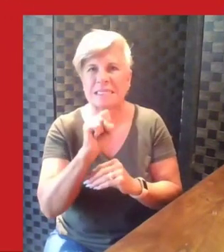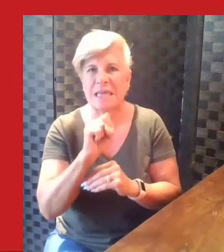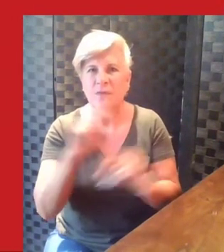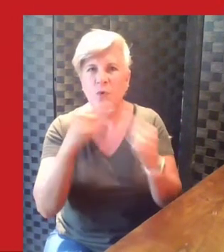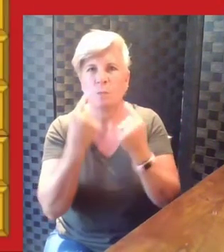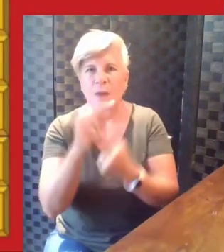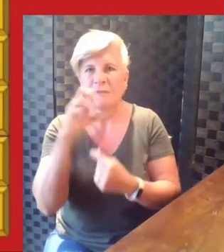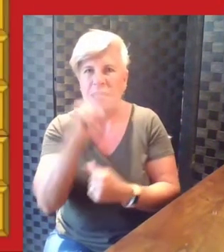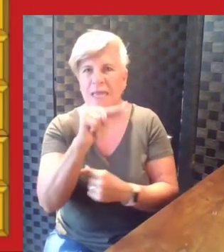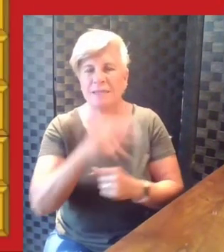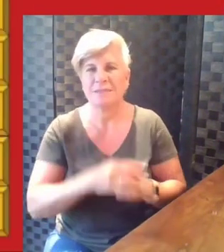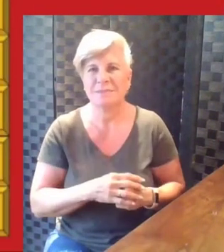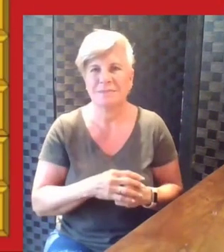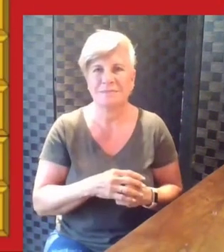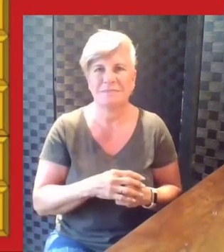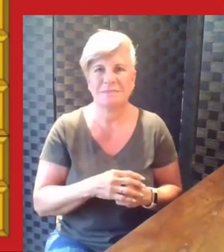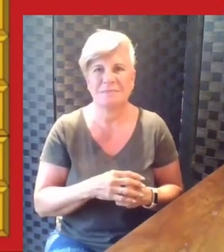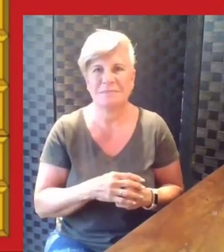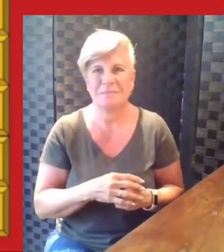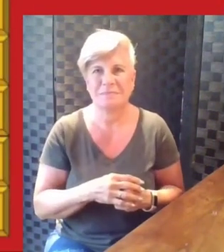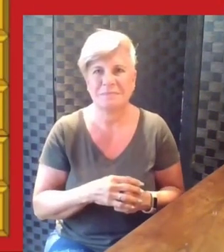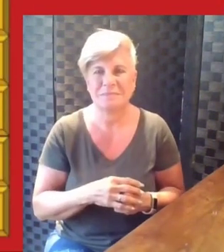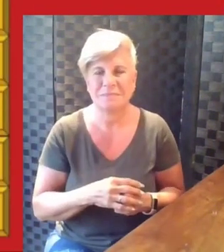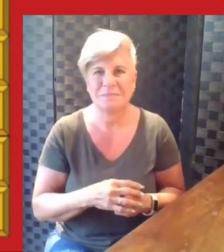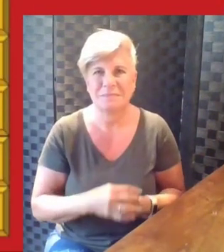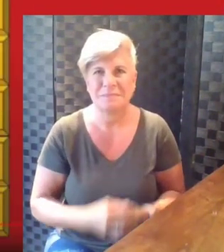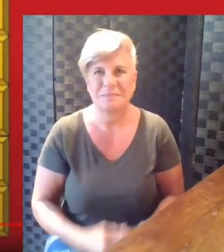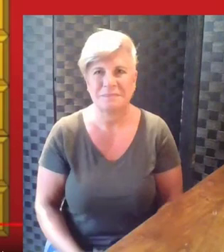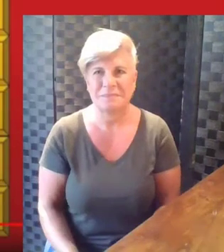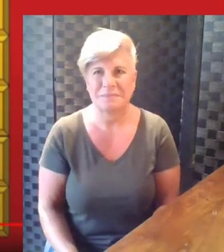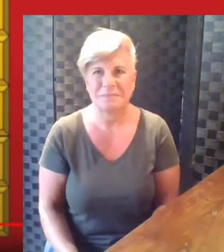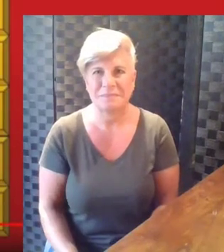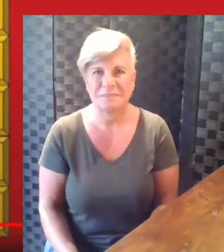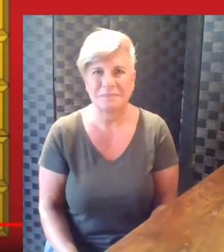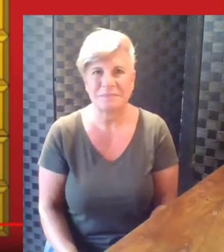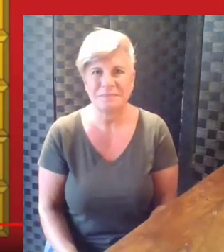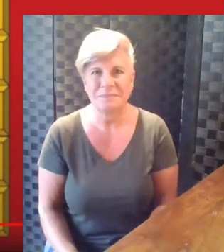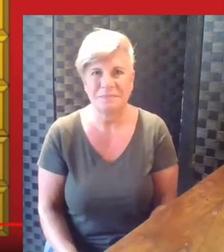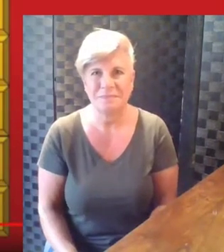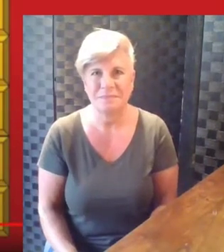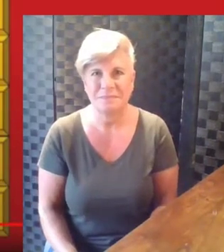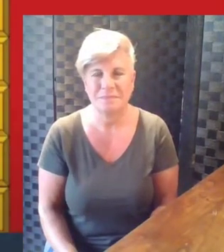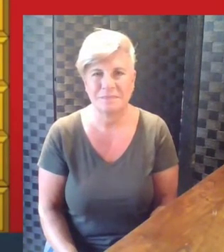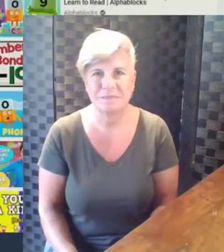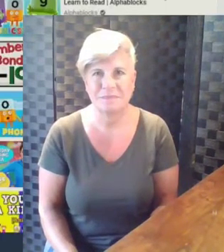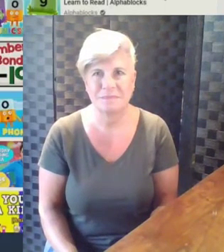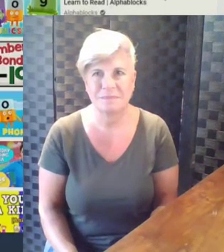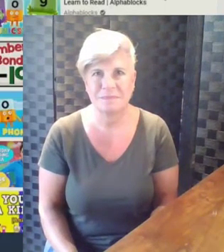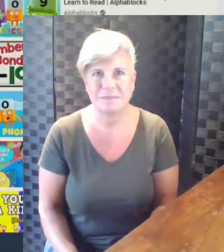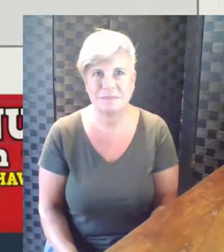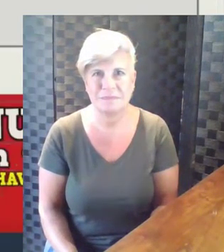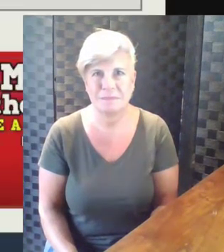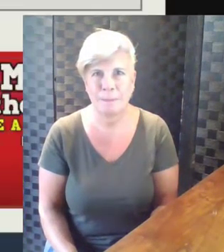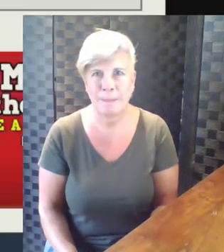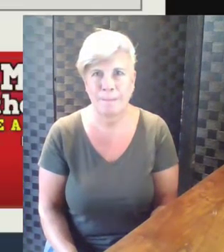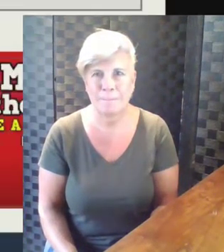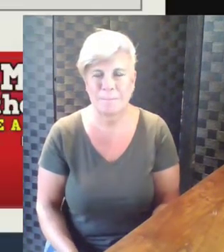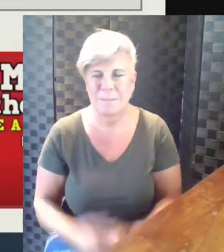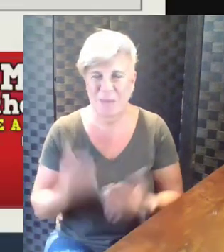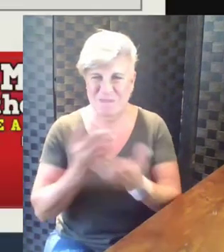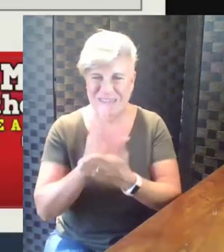in the teens have a group of 10. All